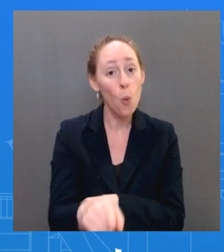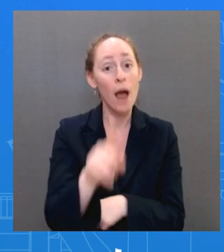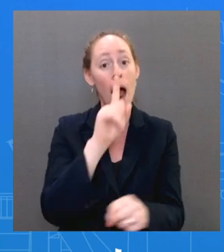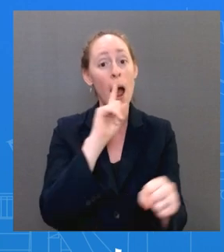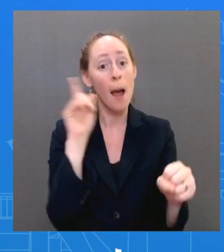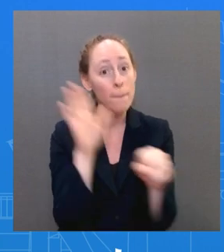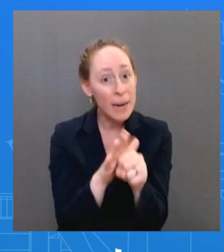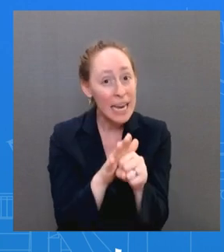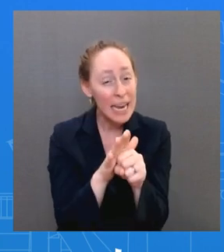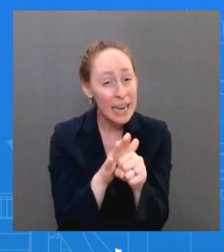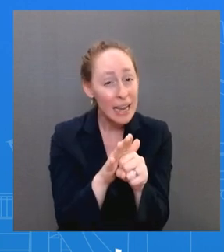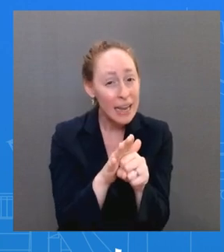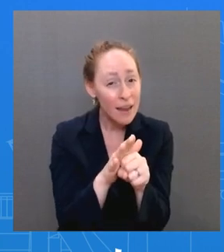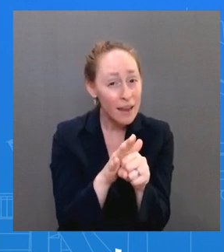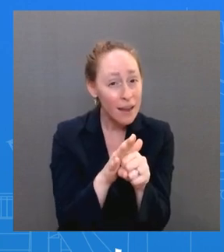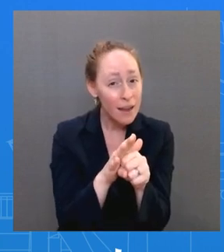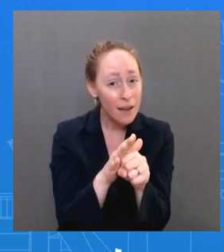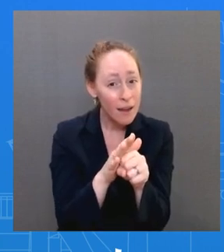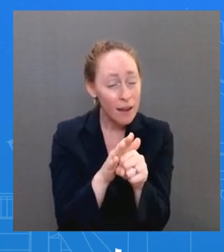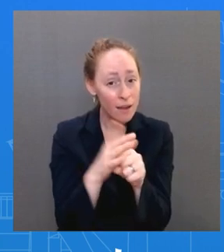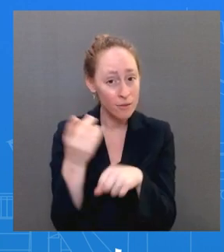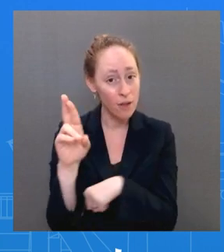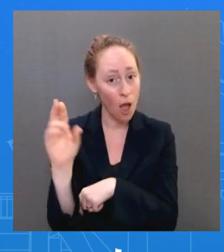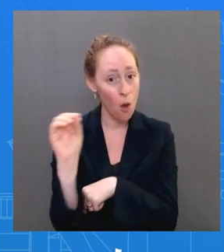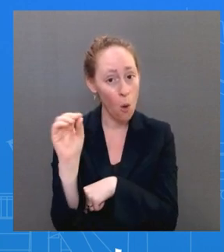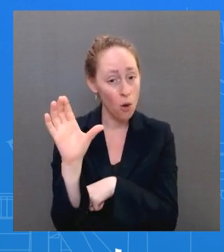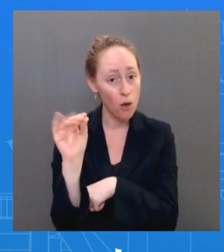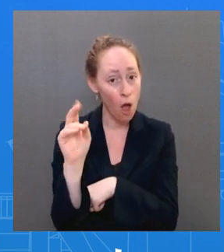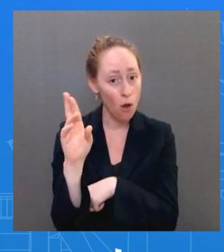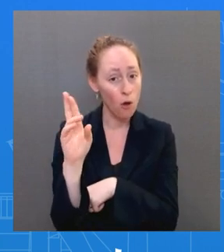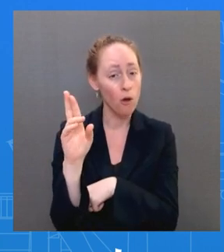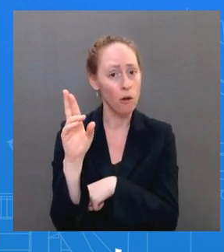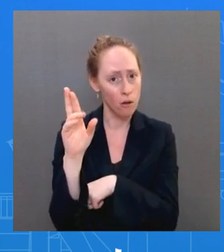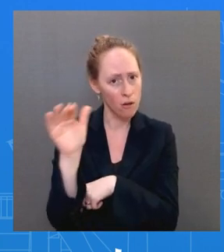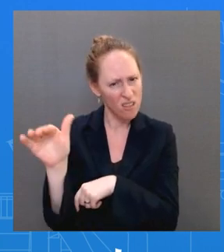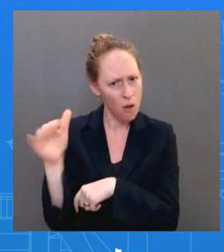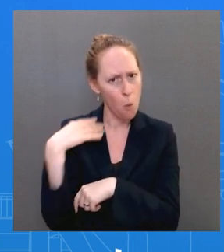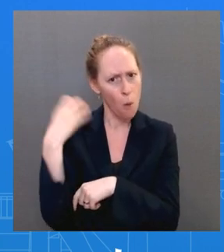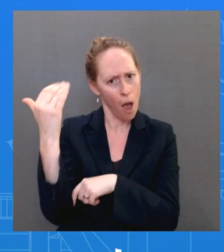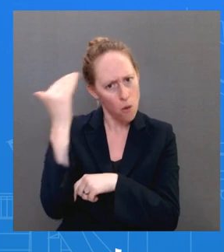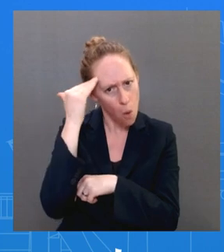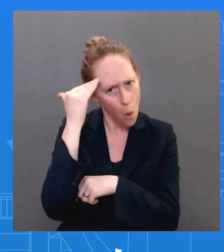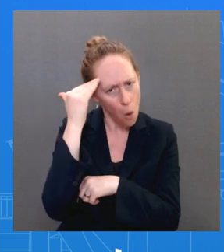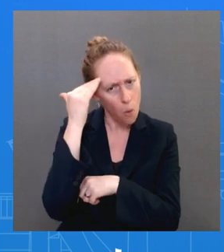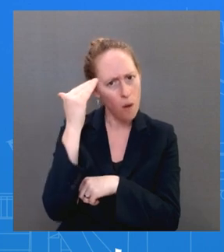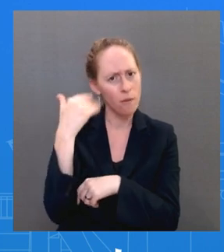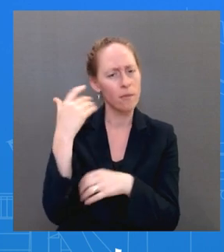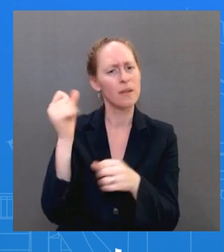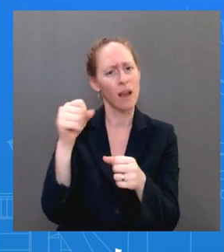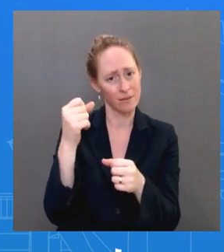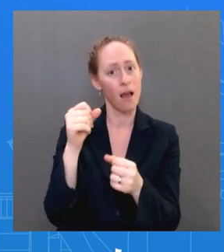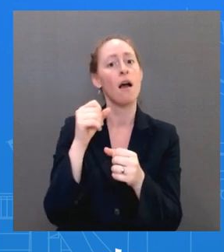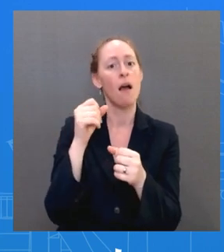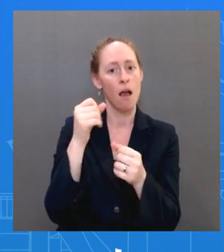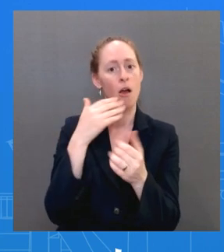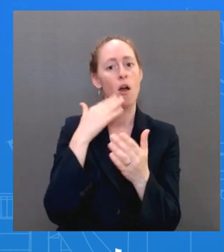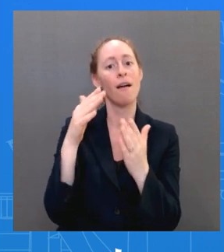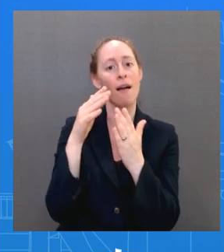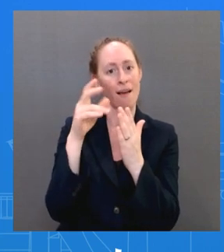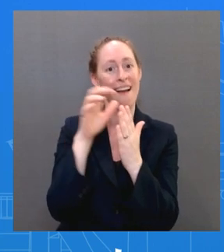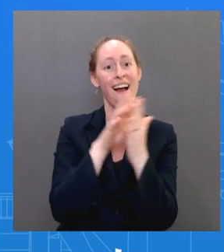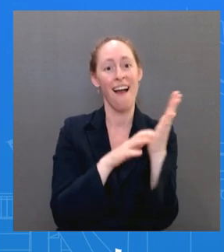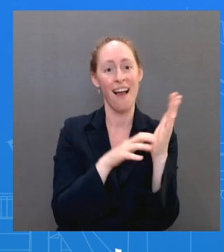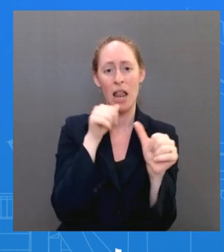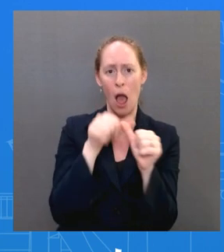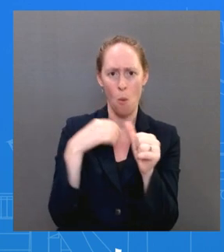questions? We appreciate the, you know, the daily letter, but especially his oxygen level. As someone who had COVID twice, I know how important it is. That is going to be something